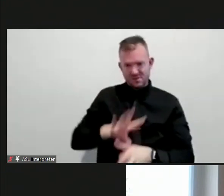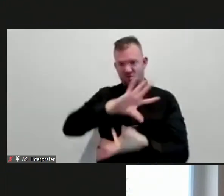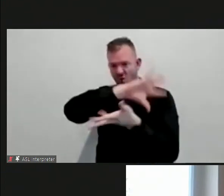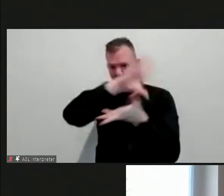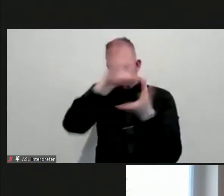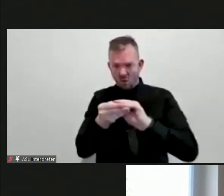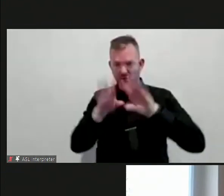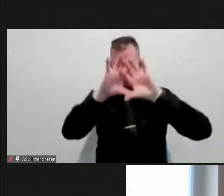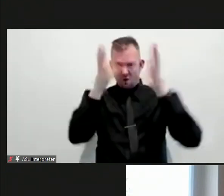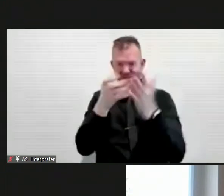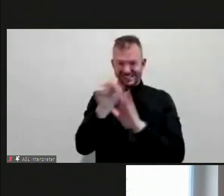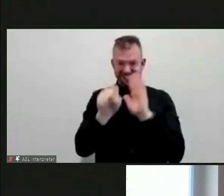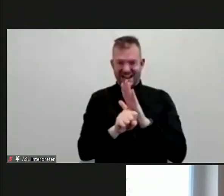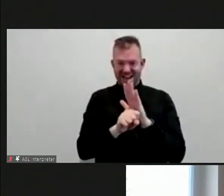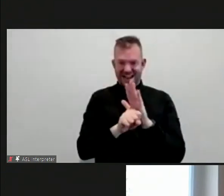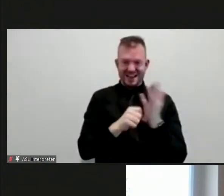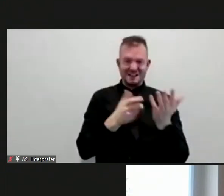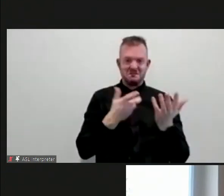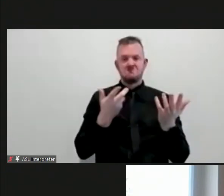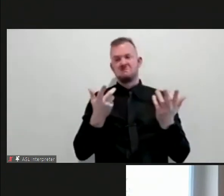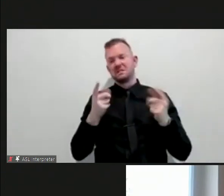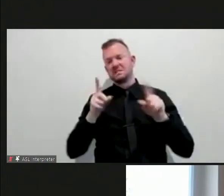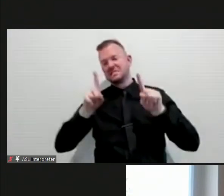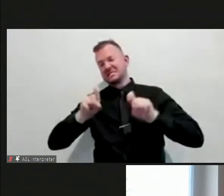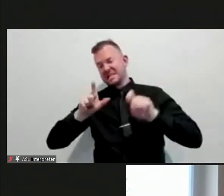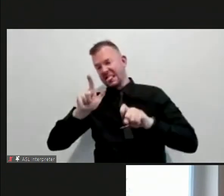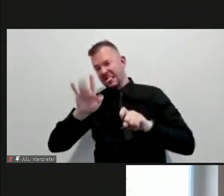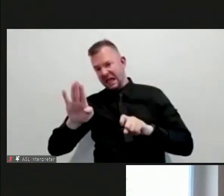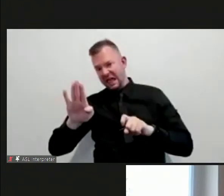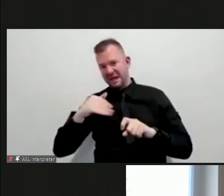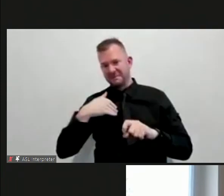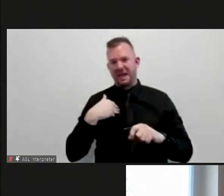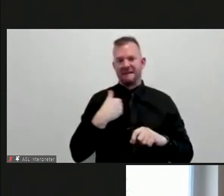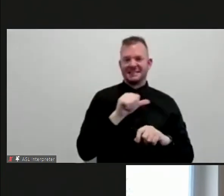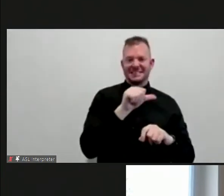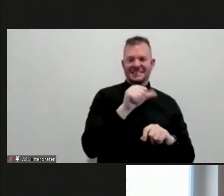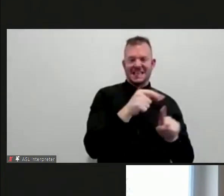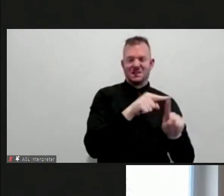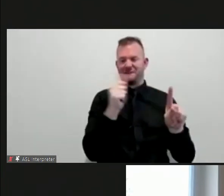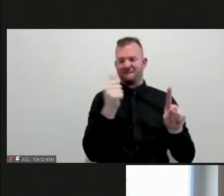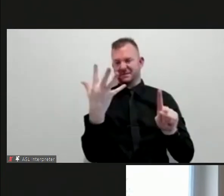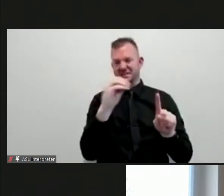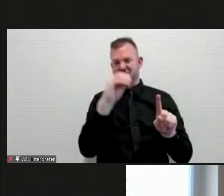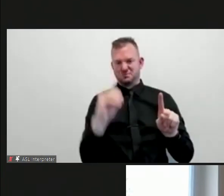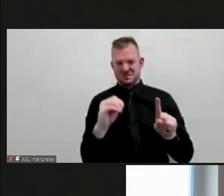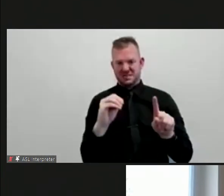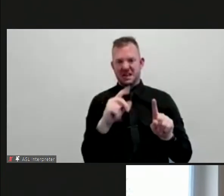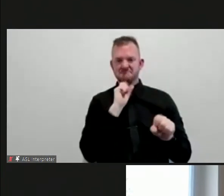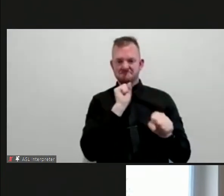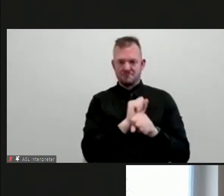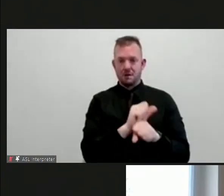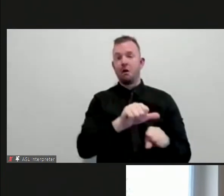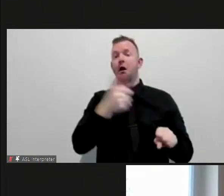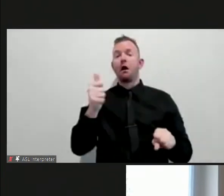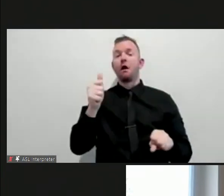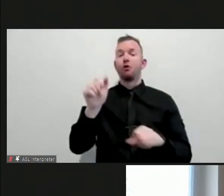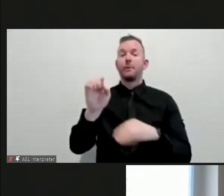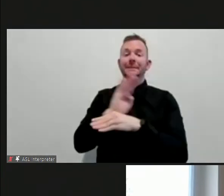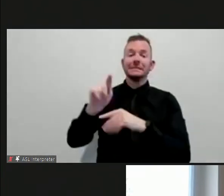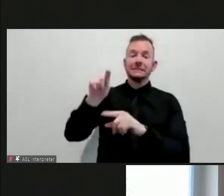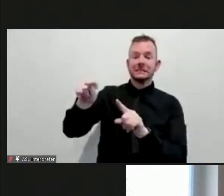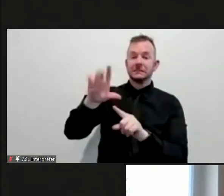10 to 15% of the testing, and commercial labs that are also using the same Thermo Fisher assay, that we have about a third